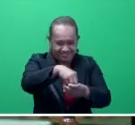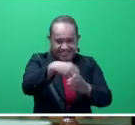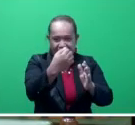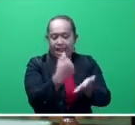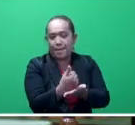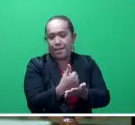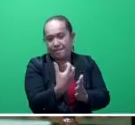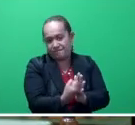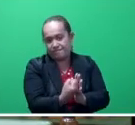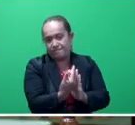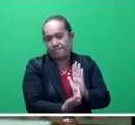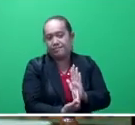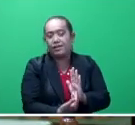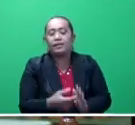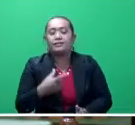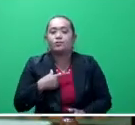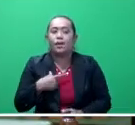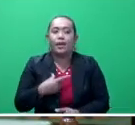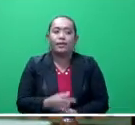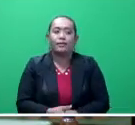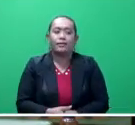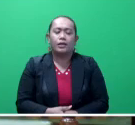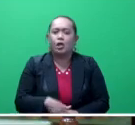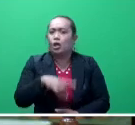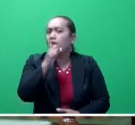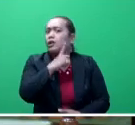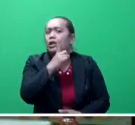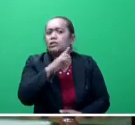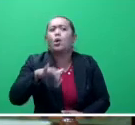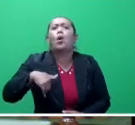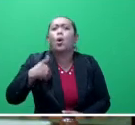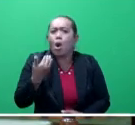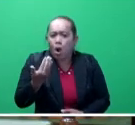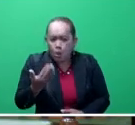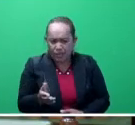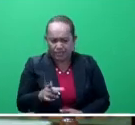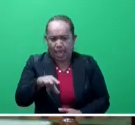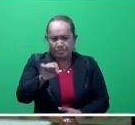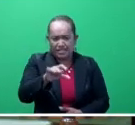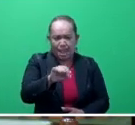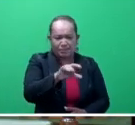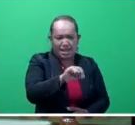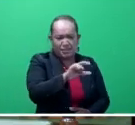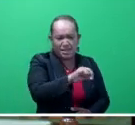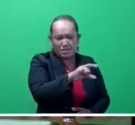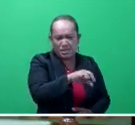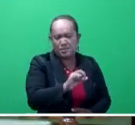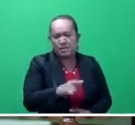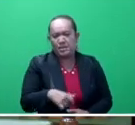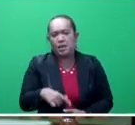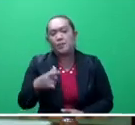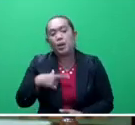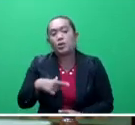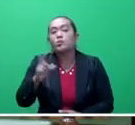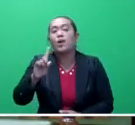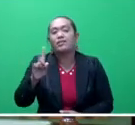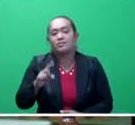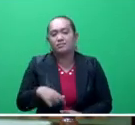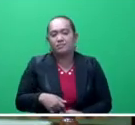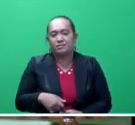in the 21st century, girls would miss a few precious learning days each month because they do not have access to sanitary